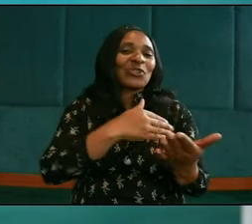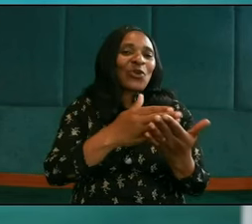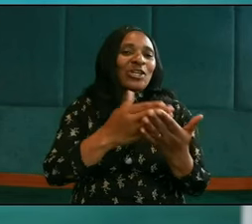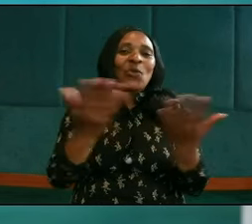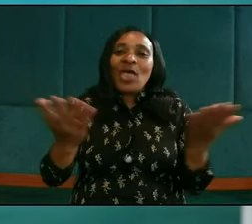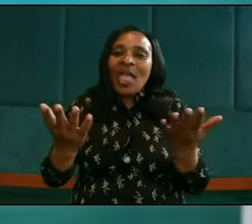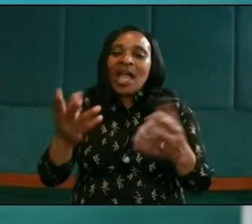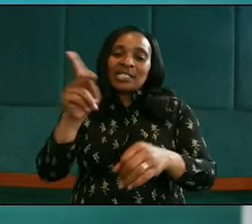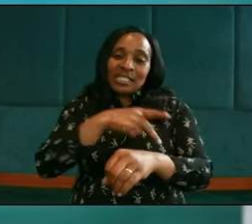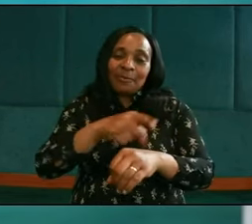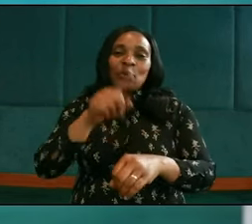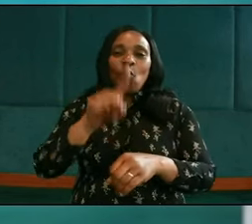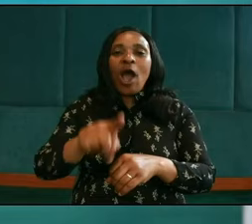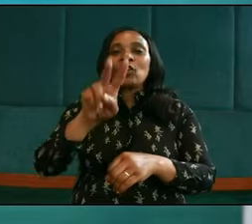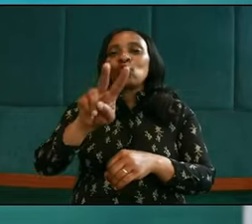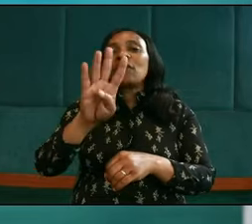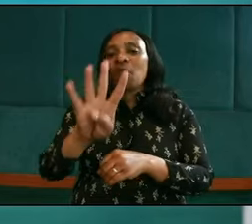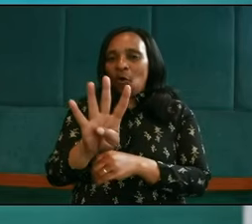Psalm